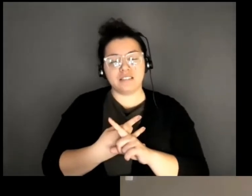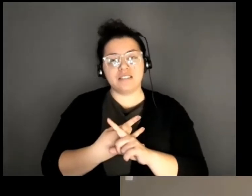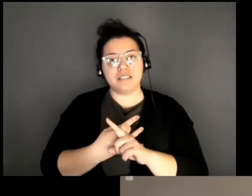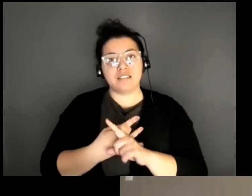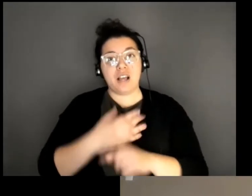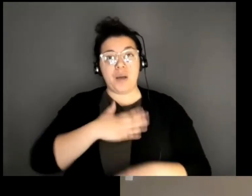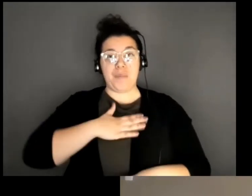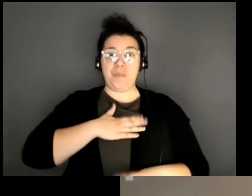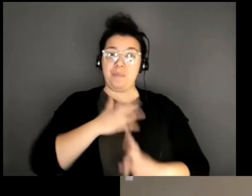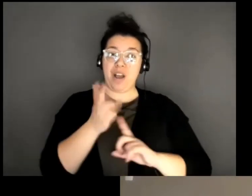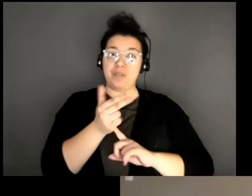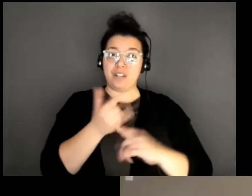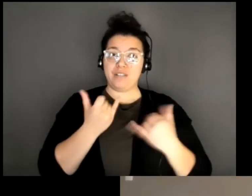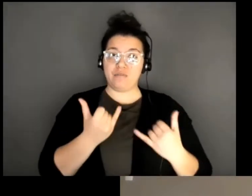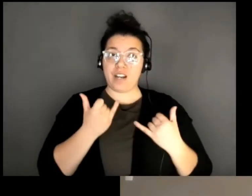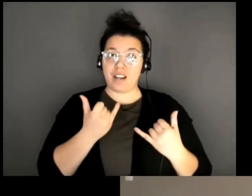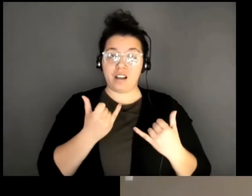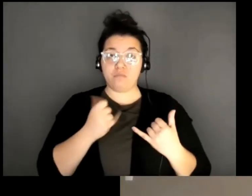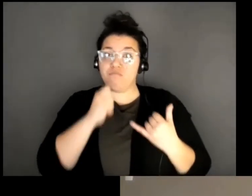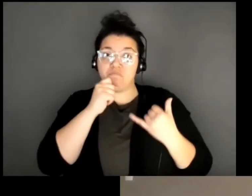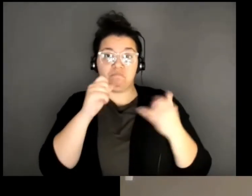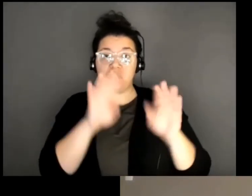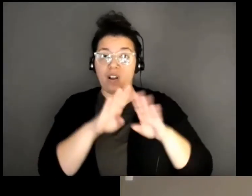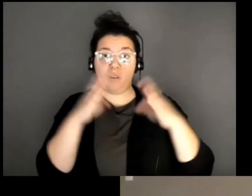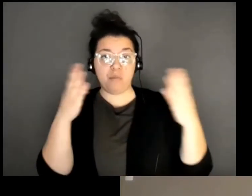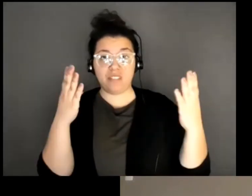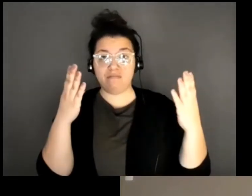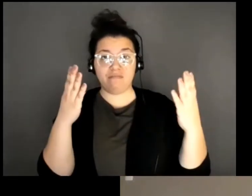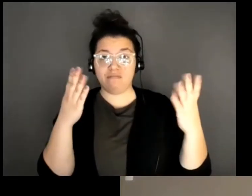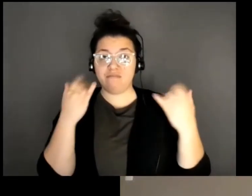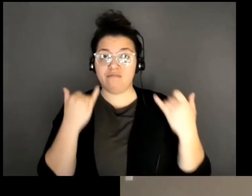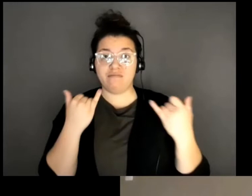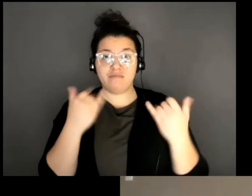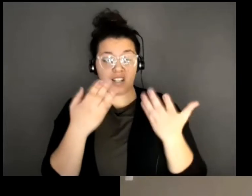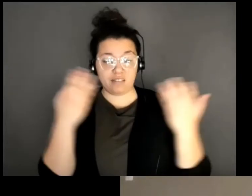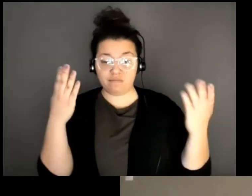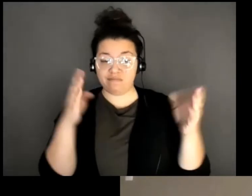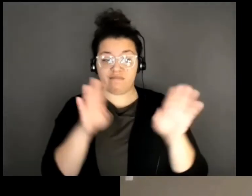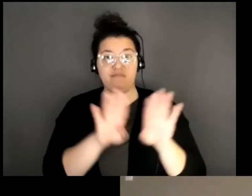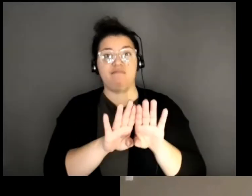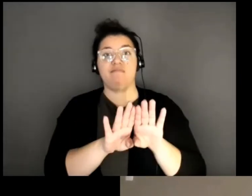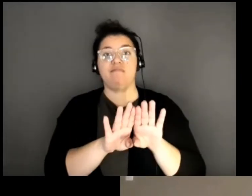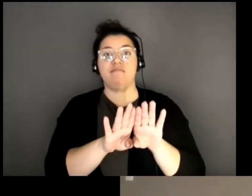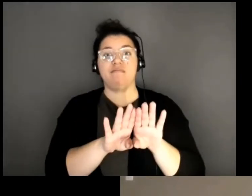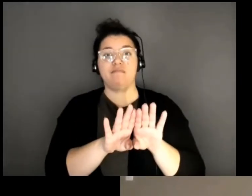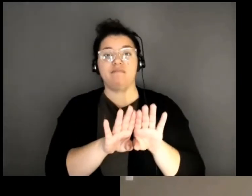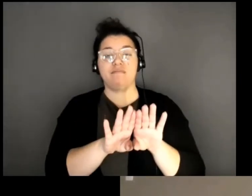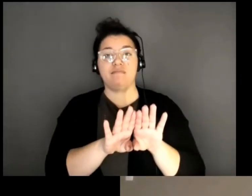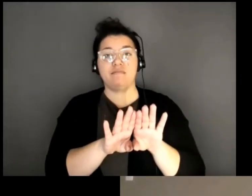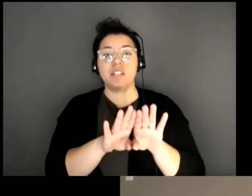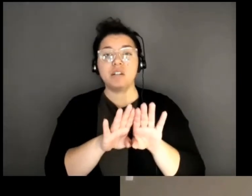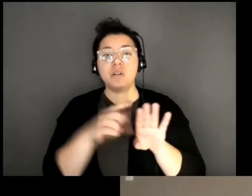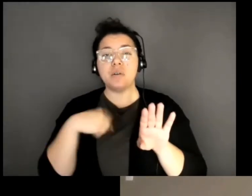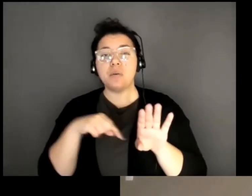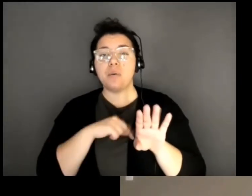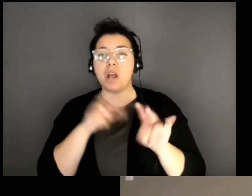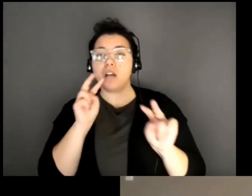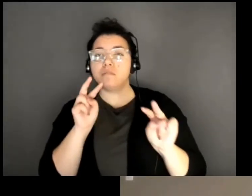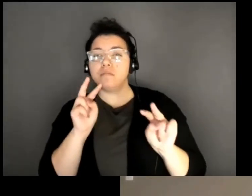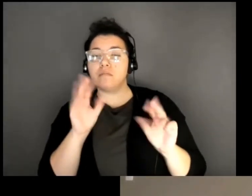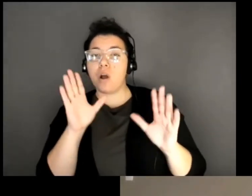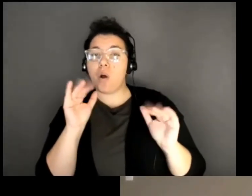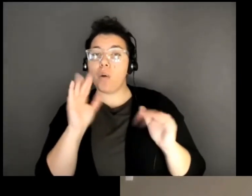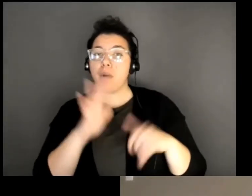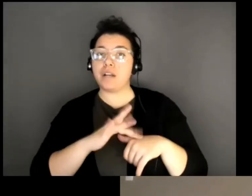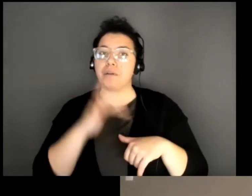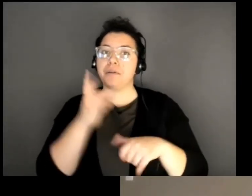hotel, for example, is currently not open. We are currently closed. We're anticipating being able to open in early